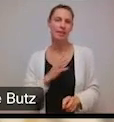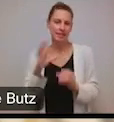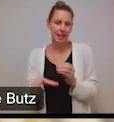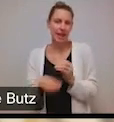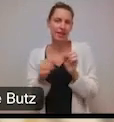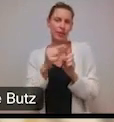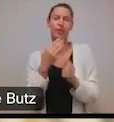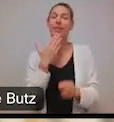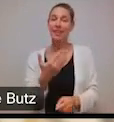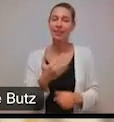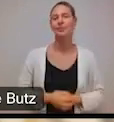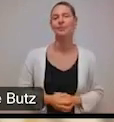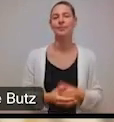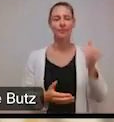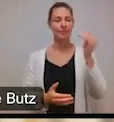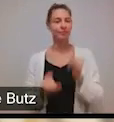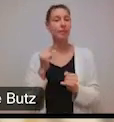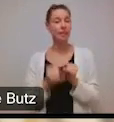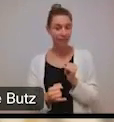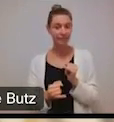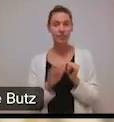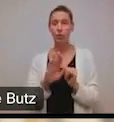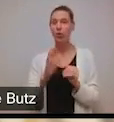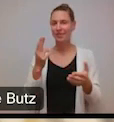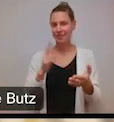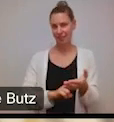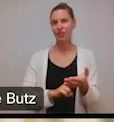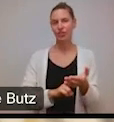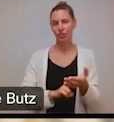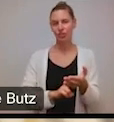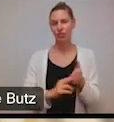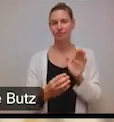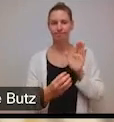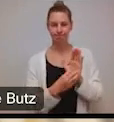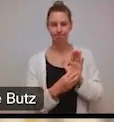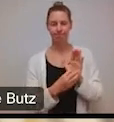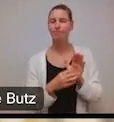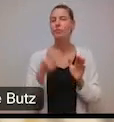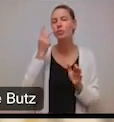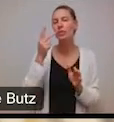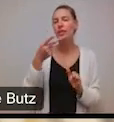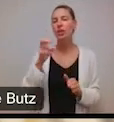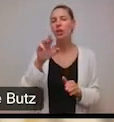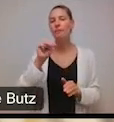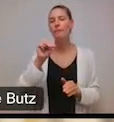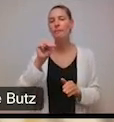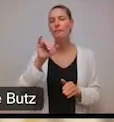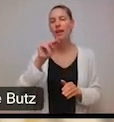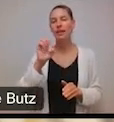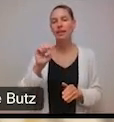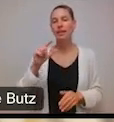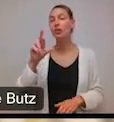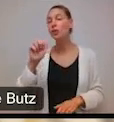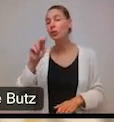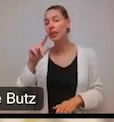And lastly, you have your signature. So here you can see Hermione Granger, Year 7 student, Hogwarts School of